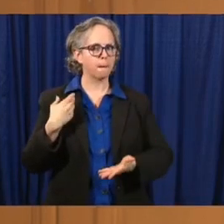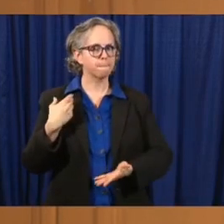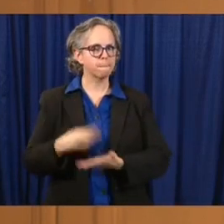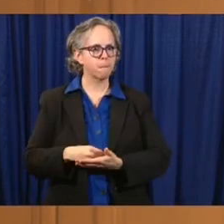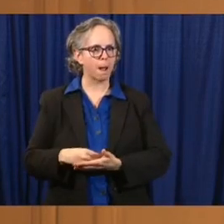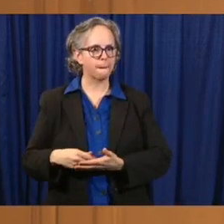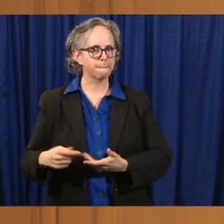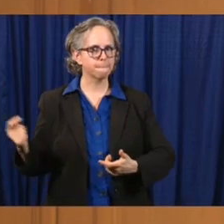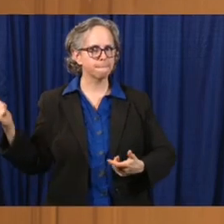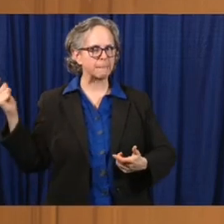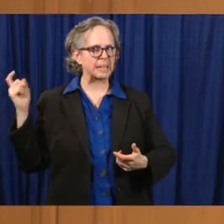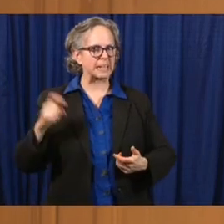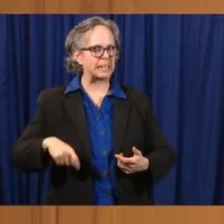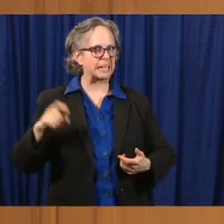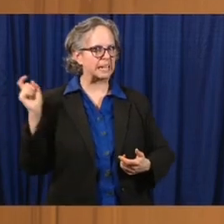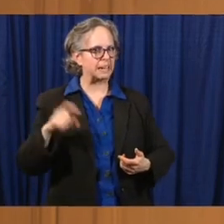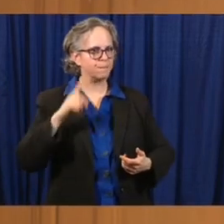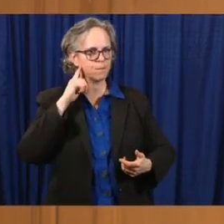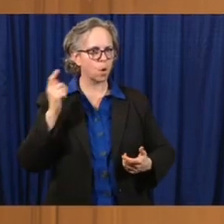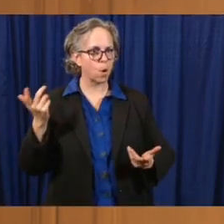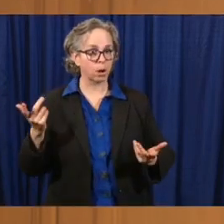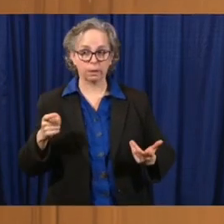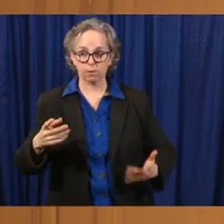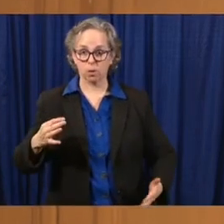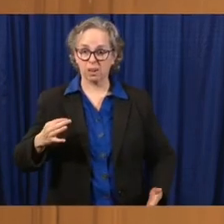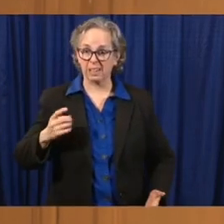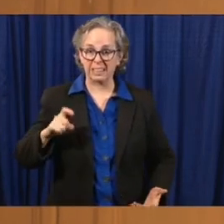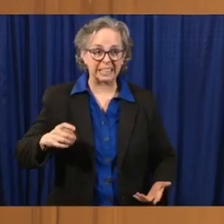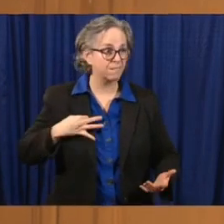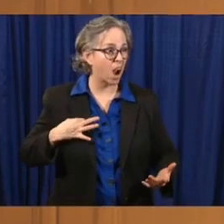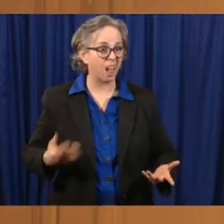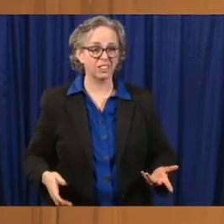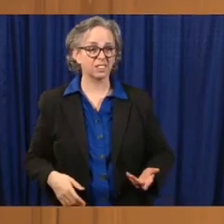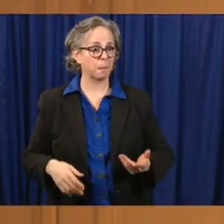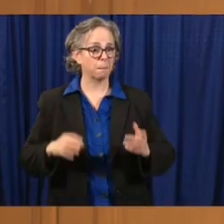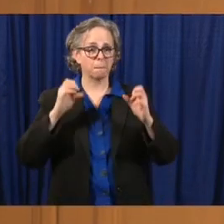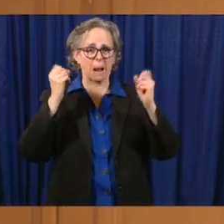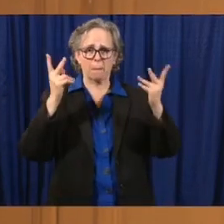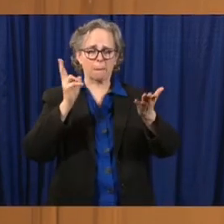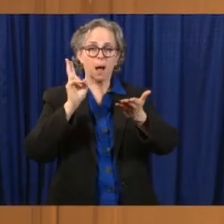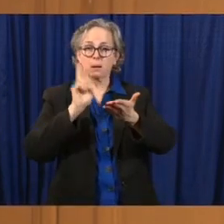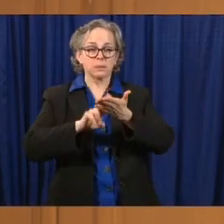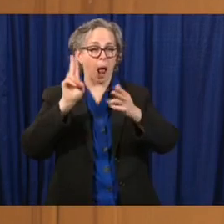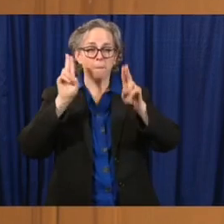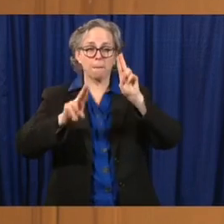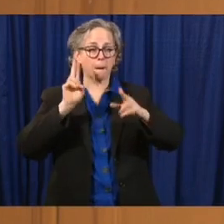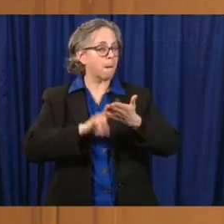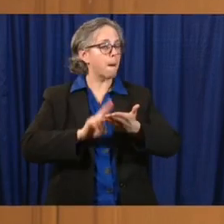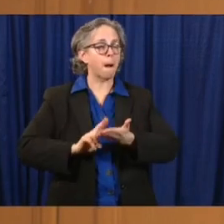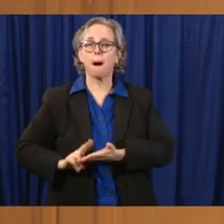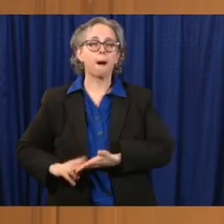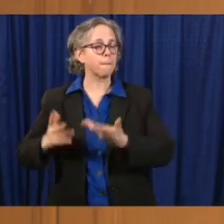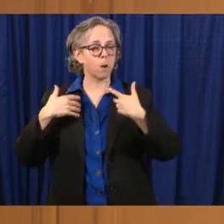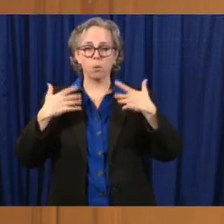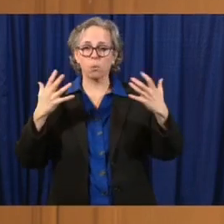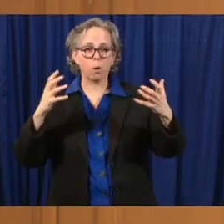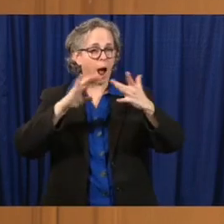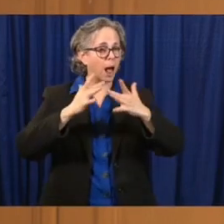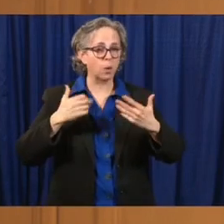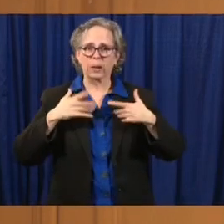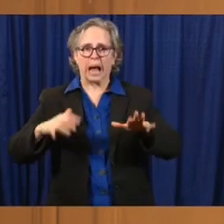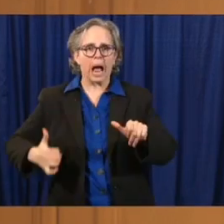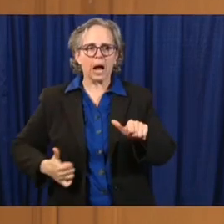to us being able to control this virus from really getting out of hand into a huge spike. So much more